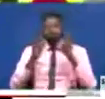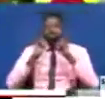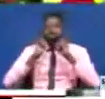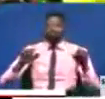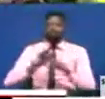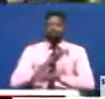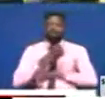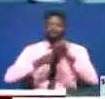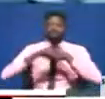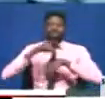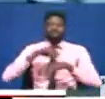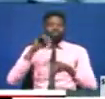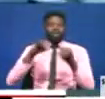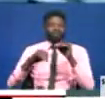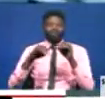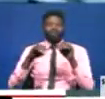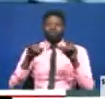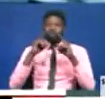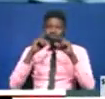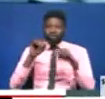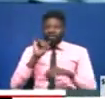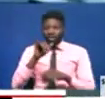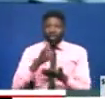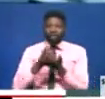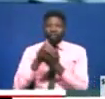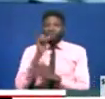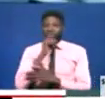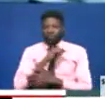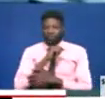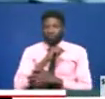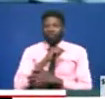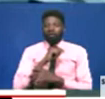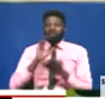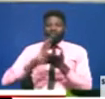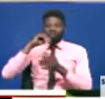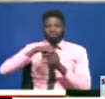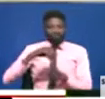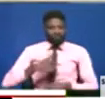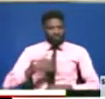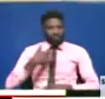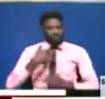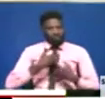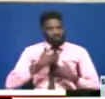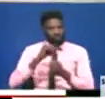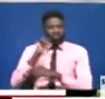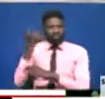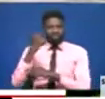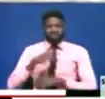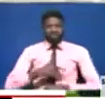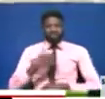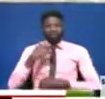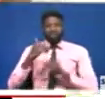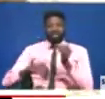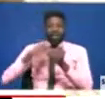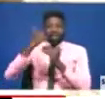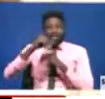during the electioneering period, noting that this has helped foster confidence among their investors. They are hopeful that the incoming administration would